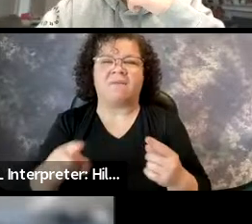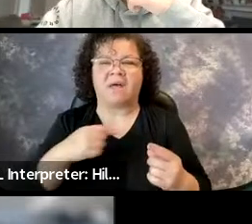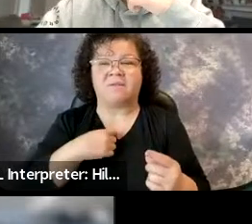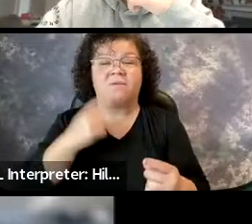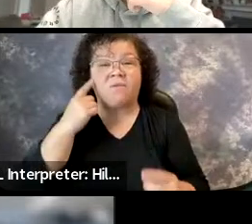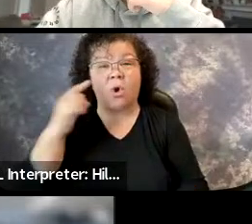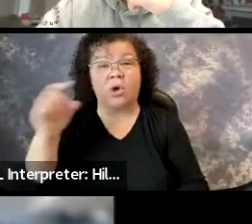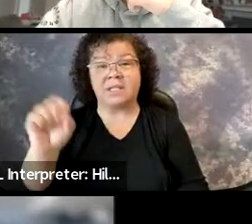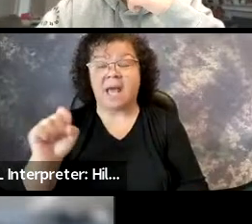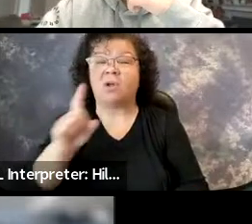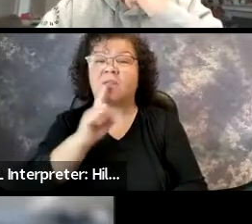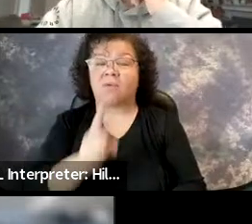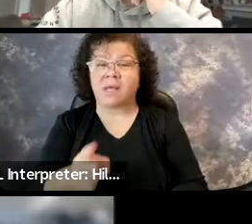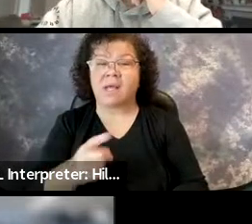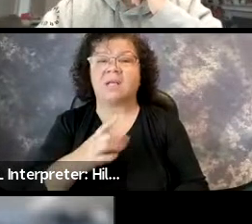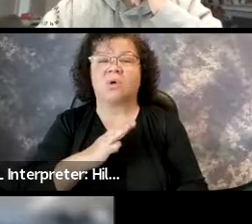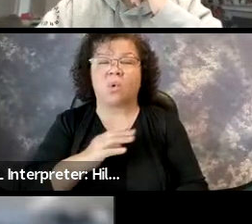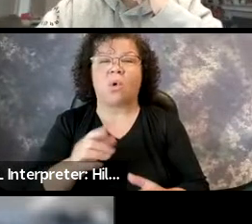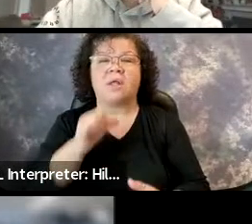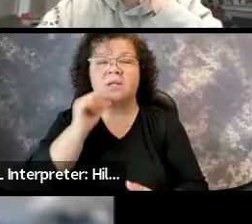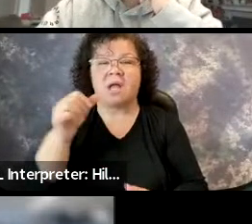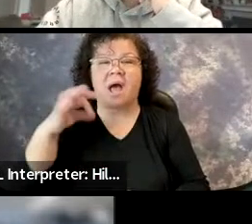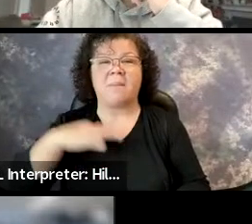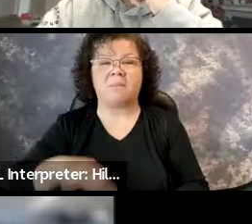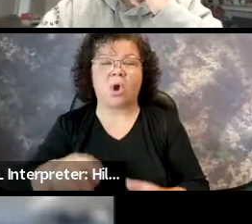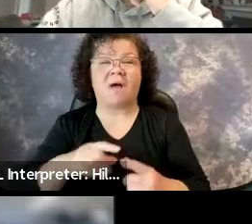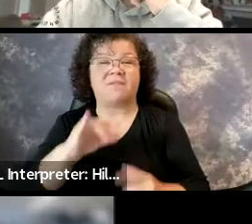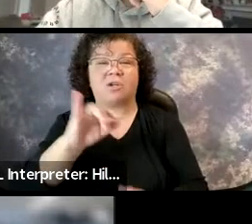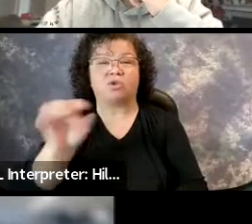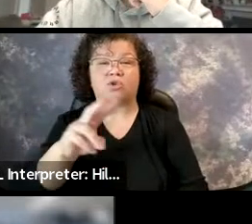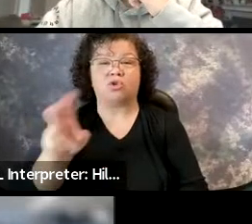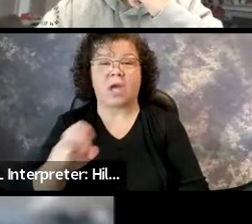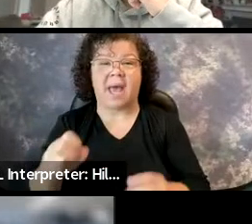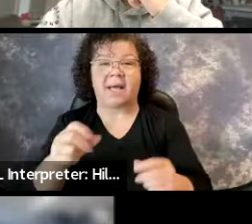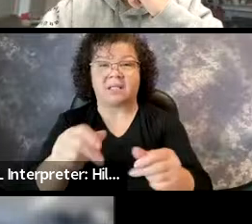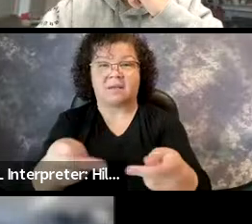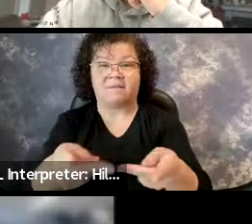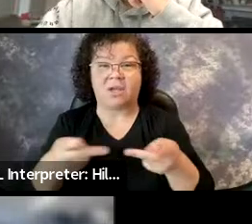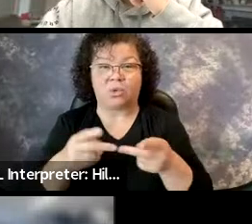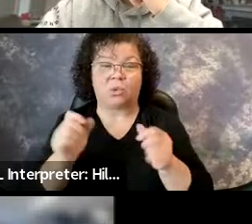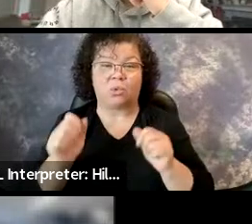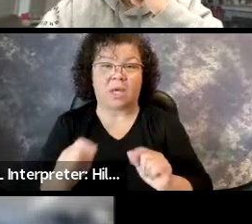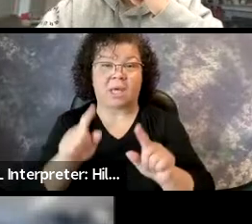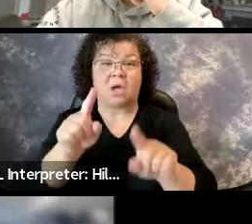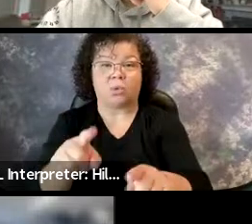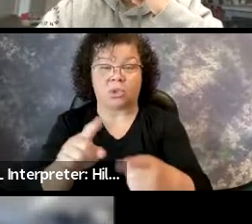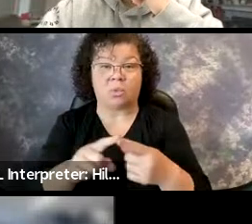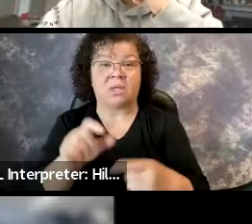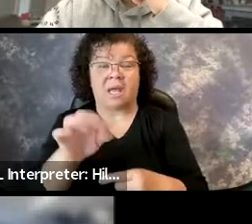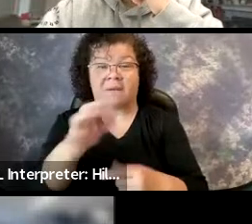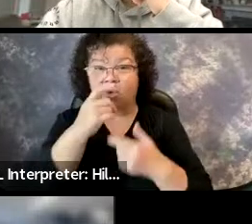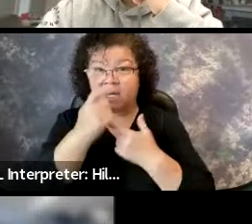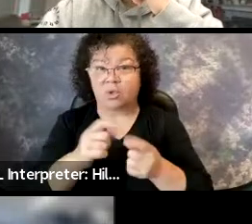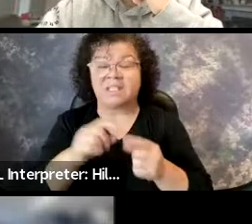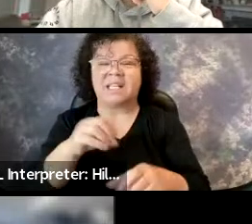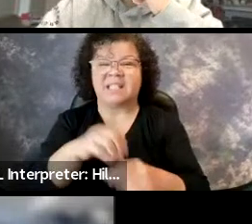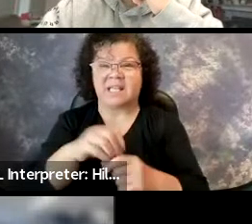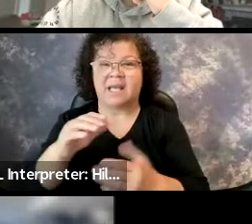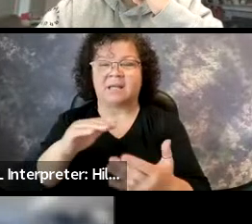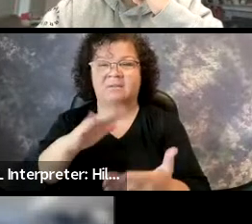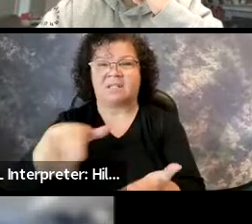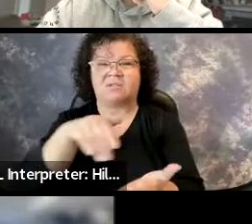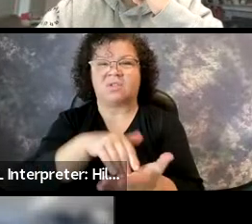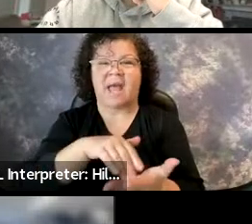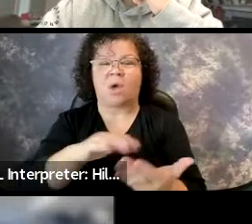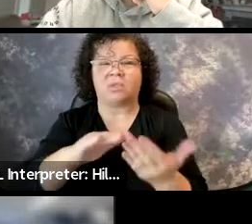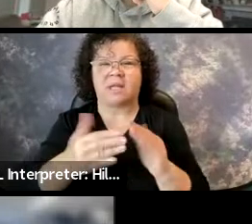Seattle, there is a really cool new nonprofit jazz venue that you can go to. So if that's something you're into, it is in downtown Seattle, and it's only $20